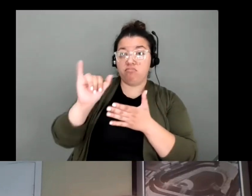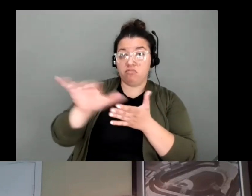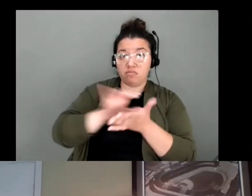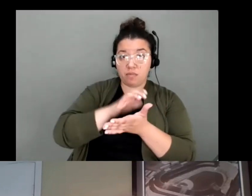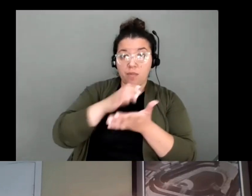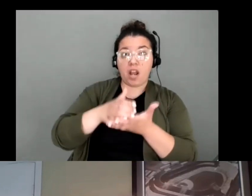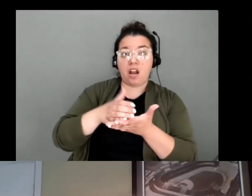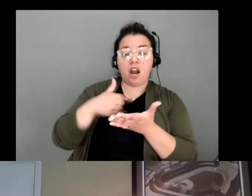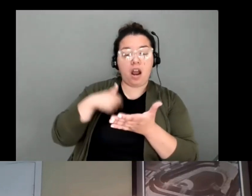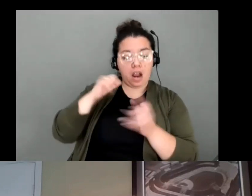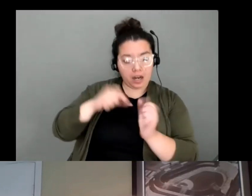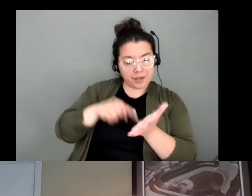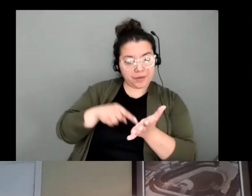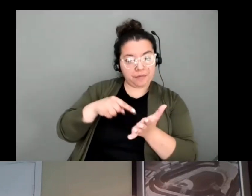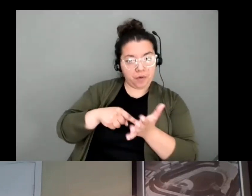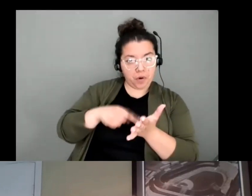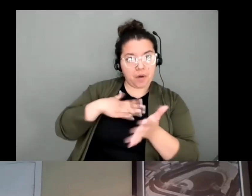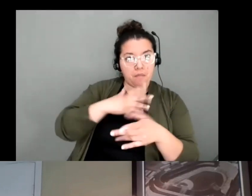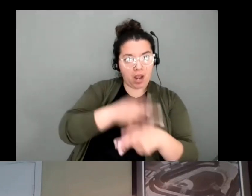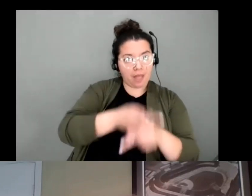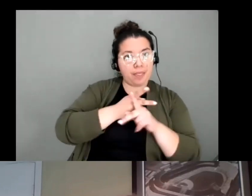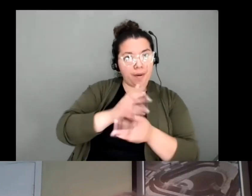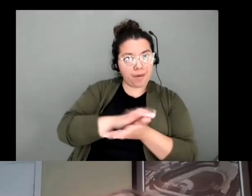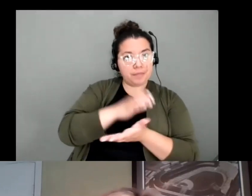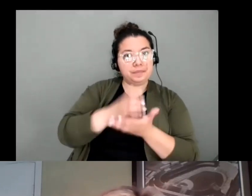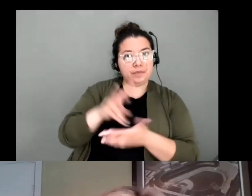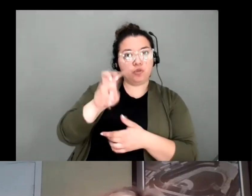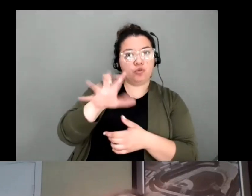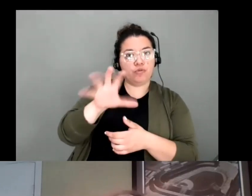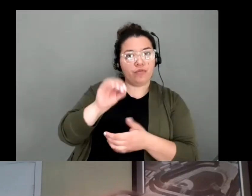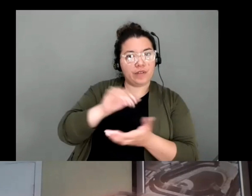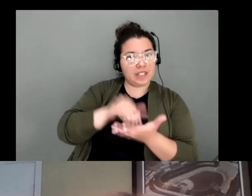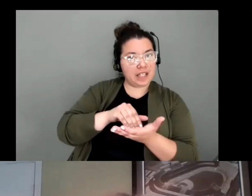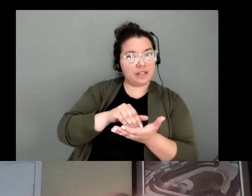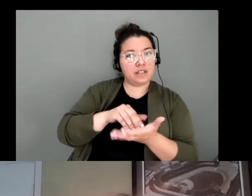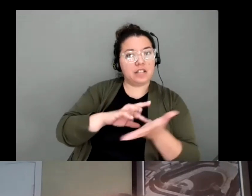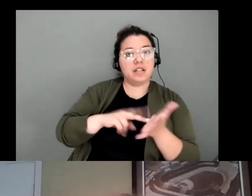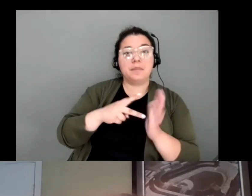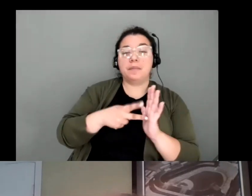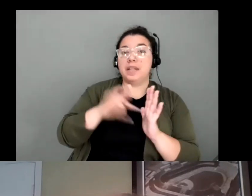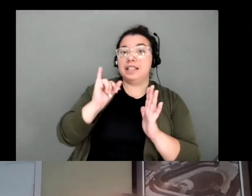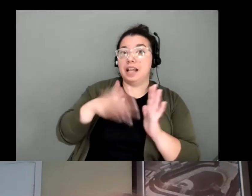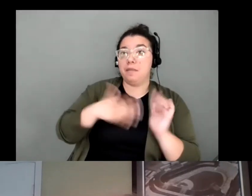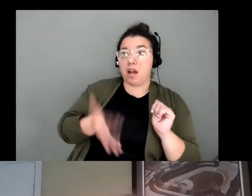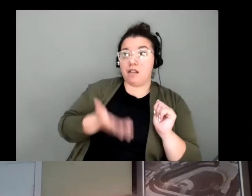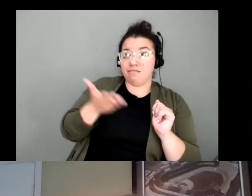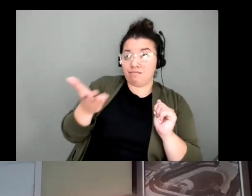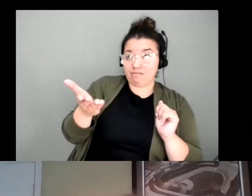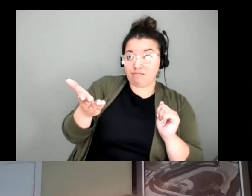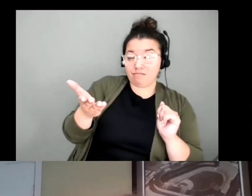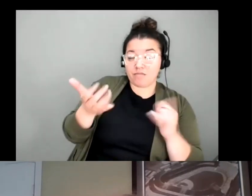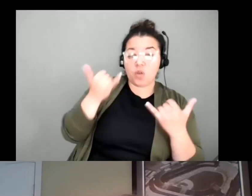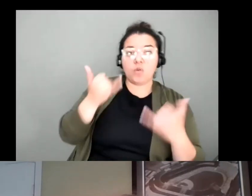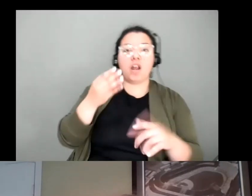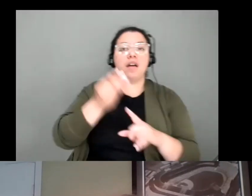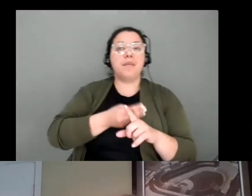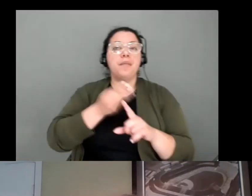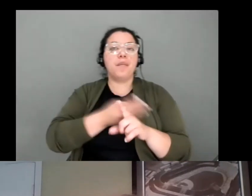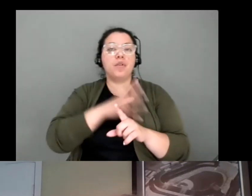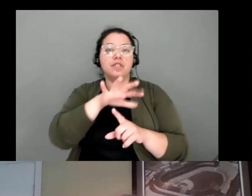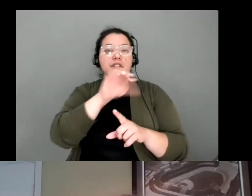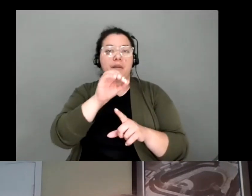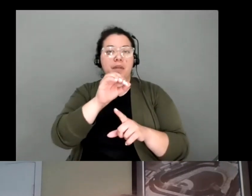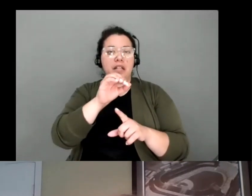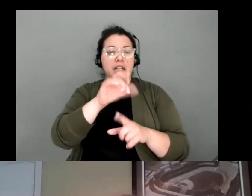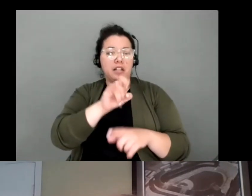afford, what your lender has approved you for, and that is your offer. The mortgage company then, and correct me